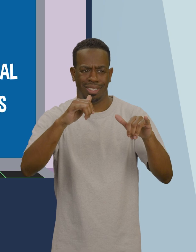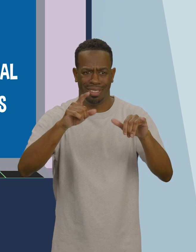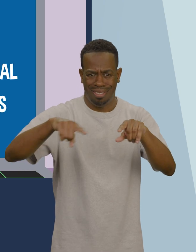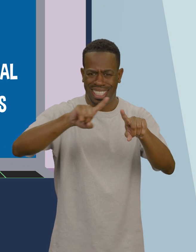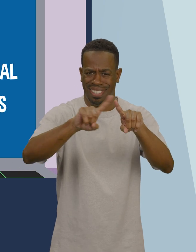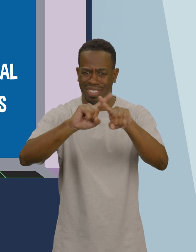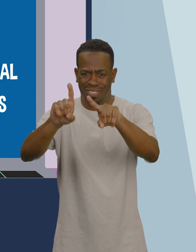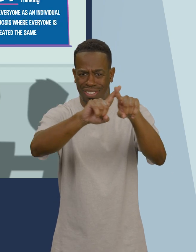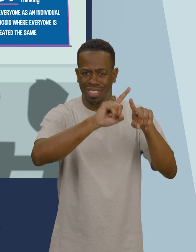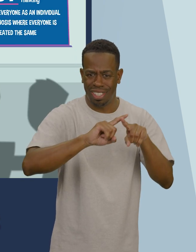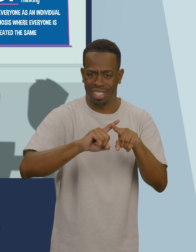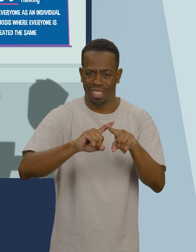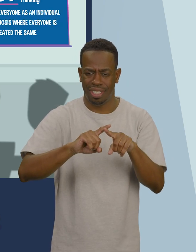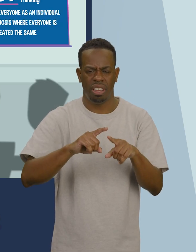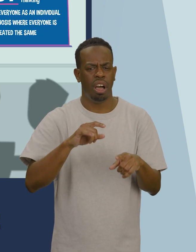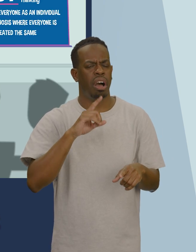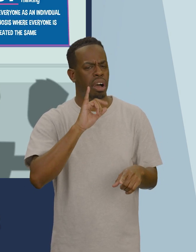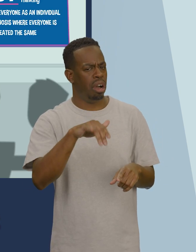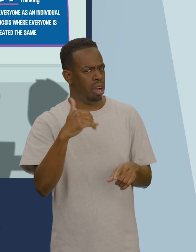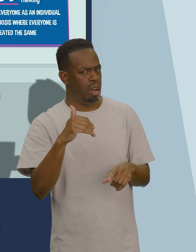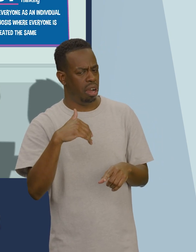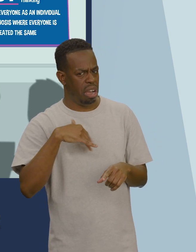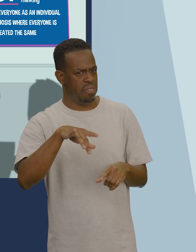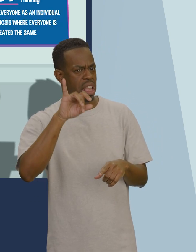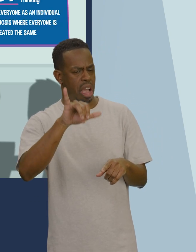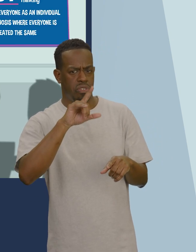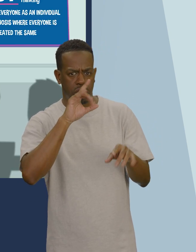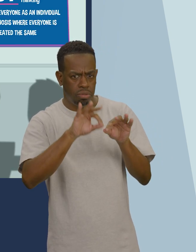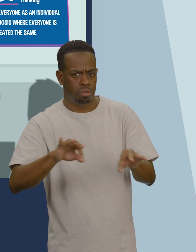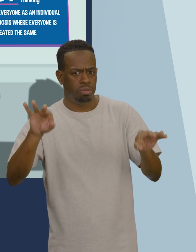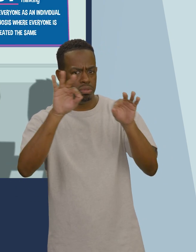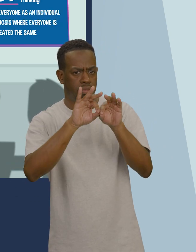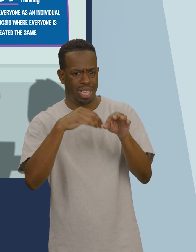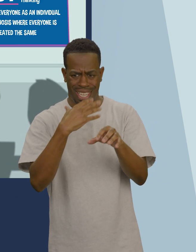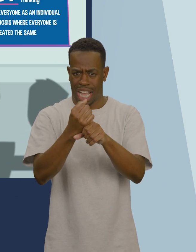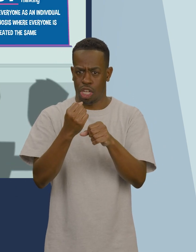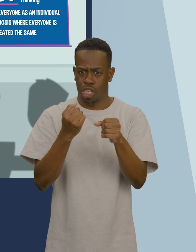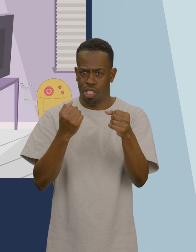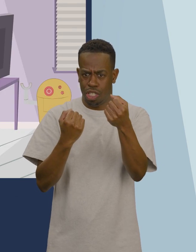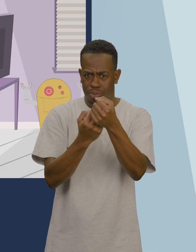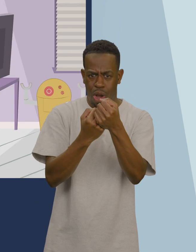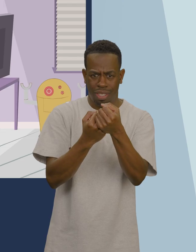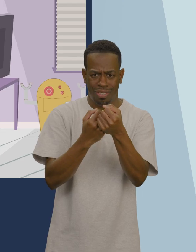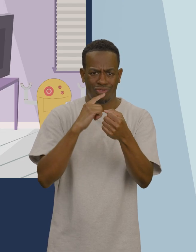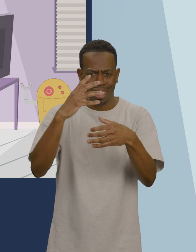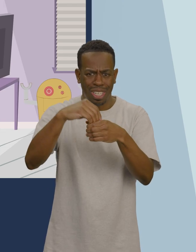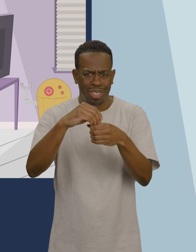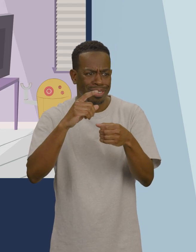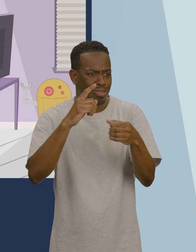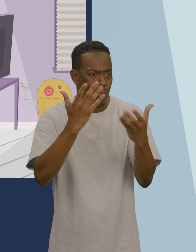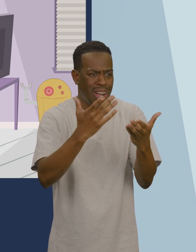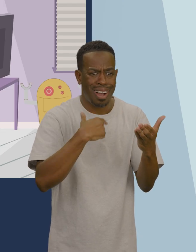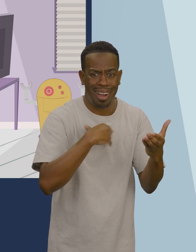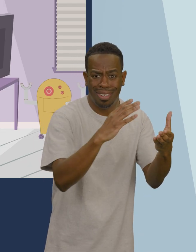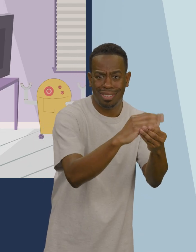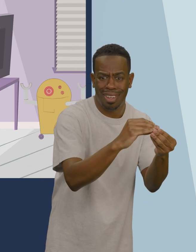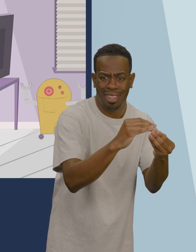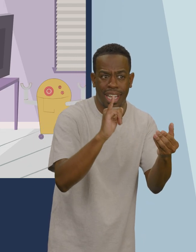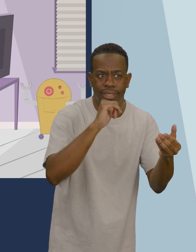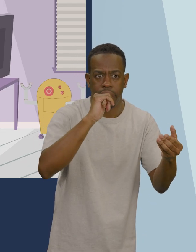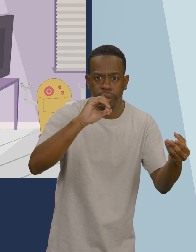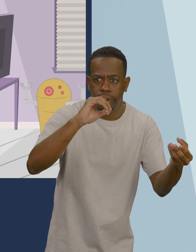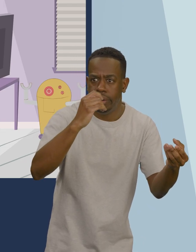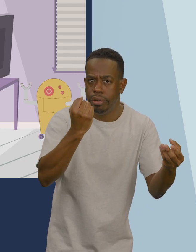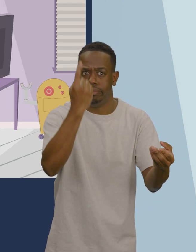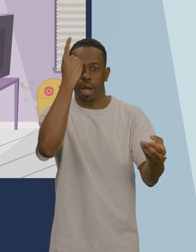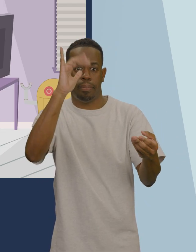is treated the same. I have found it quite valuable. I received supports that included learning that sometimes what I say isn't understood by others